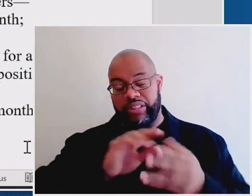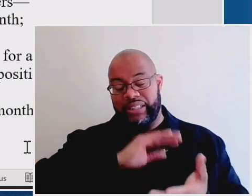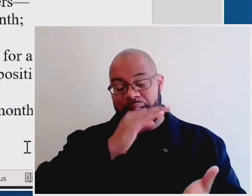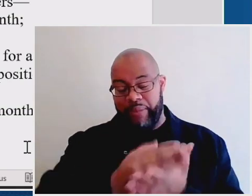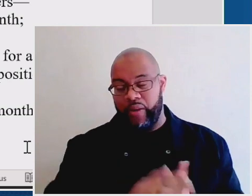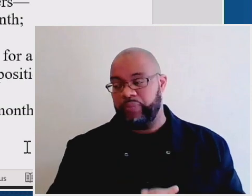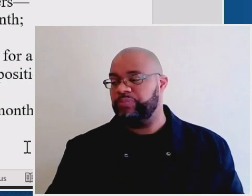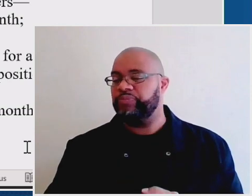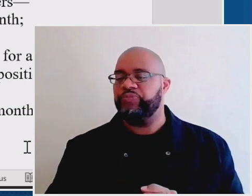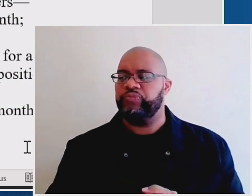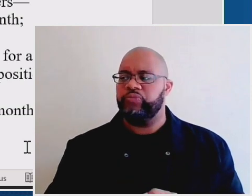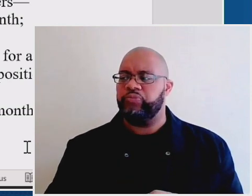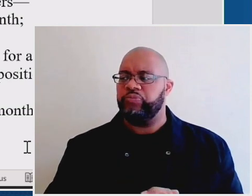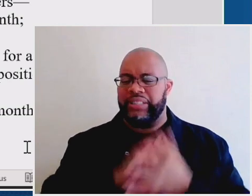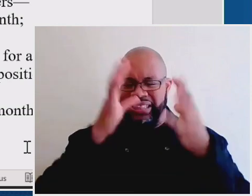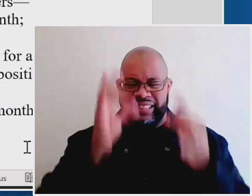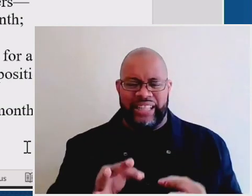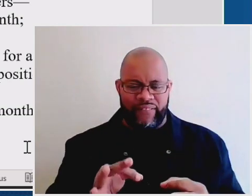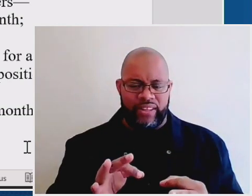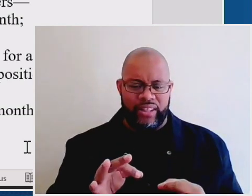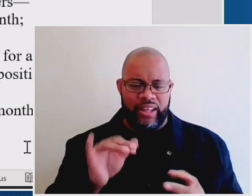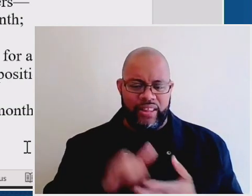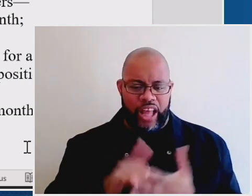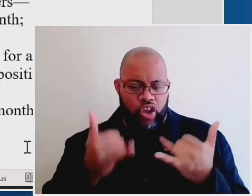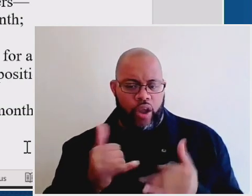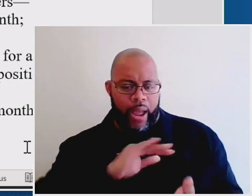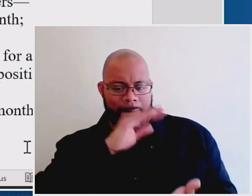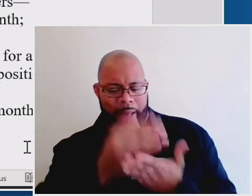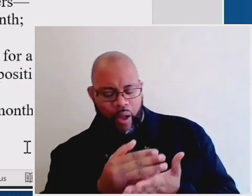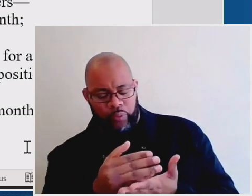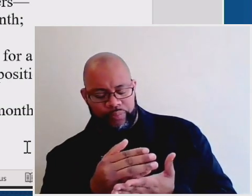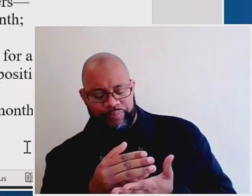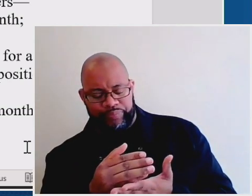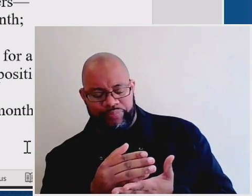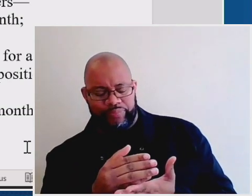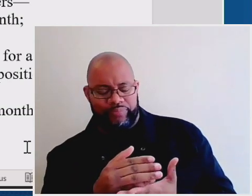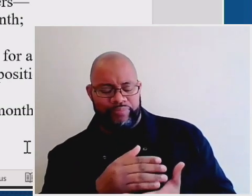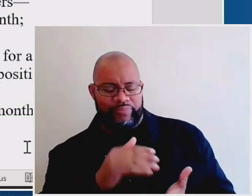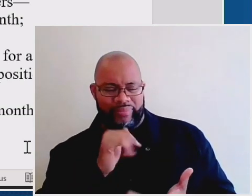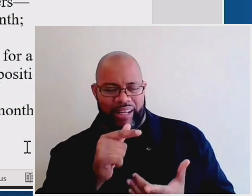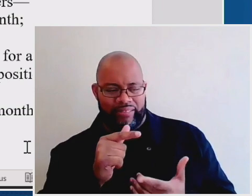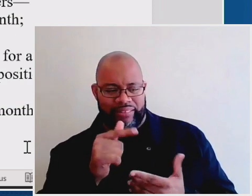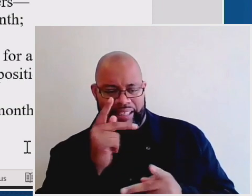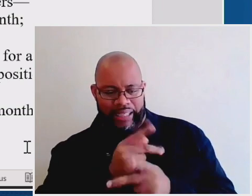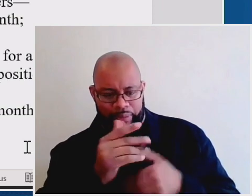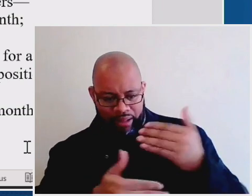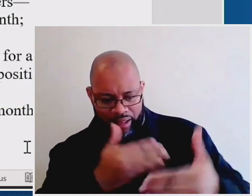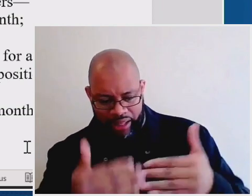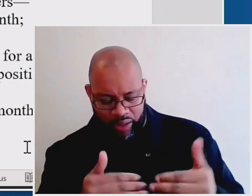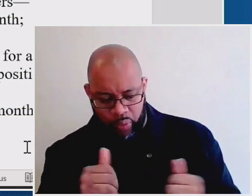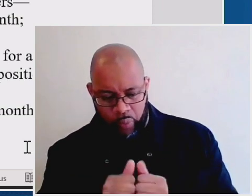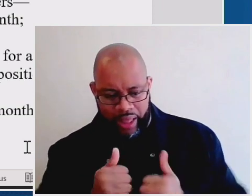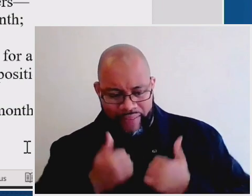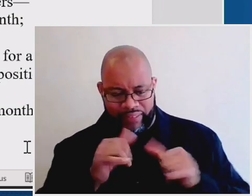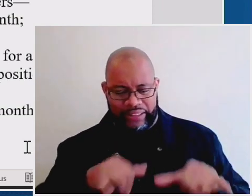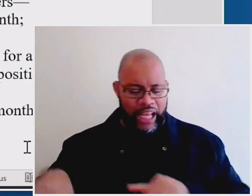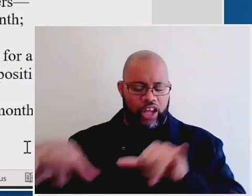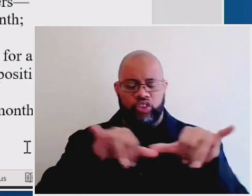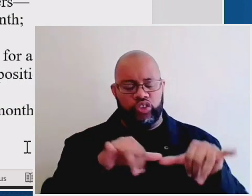It's definitely the current amounts are not up to pace with current living standards through